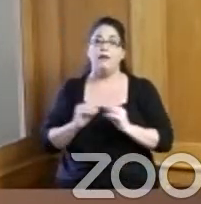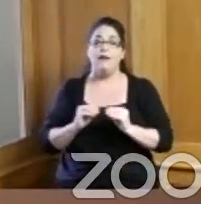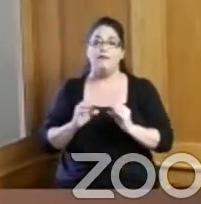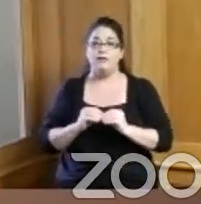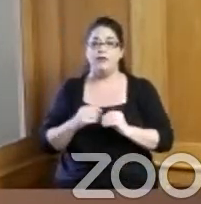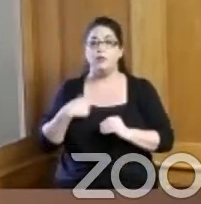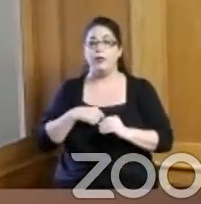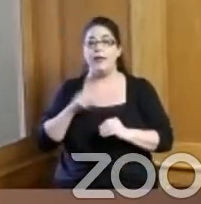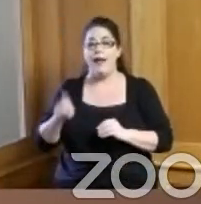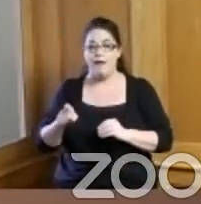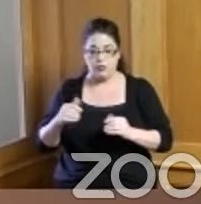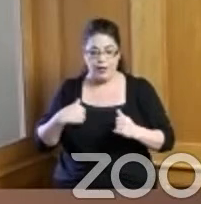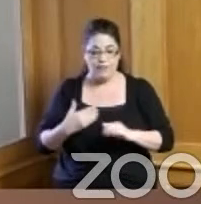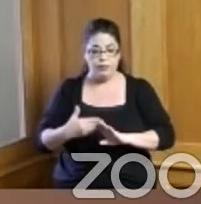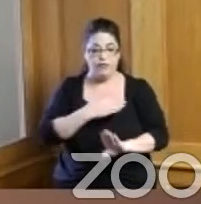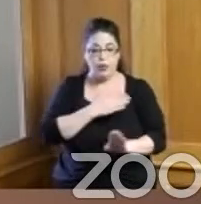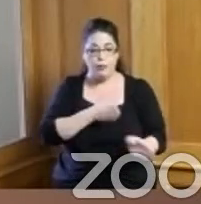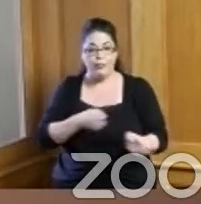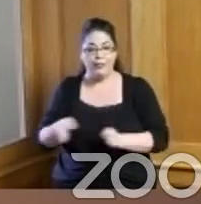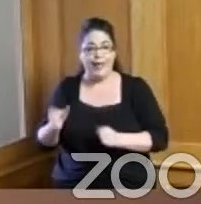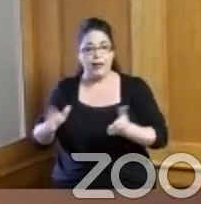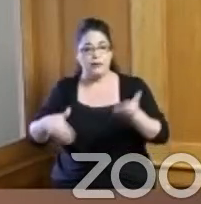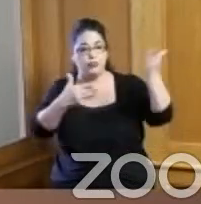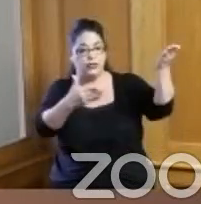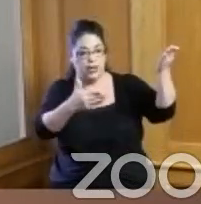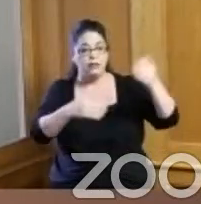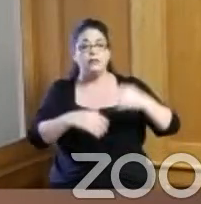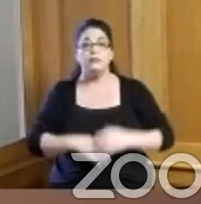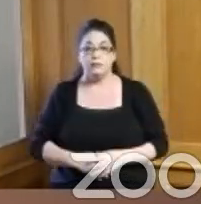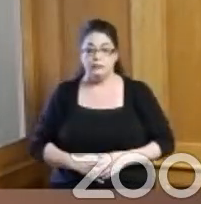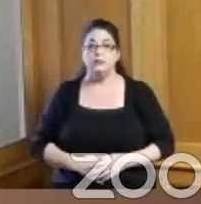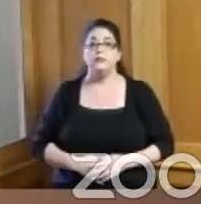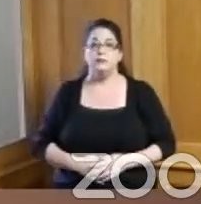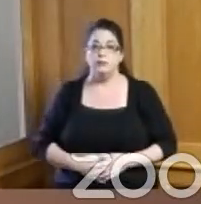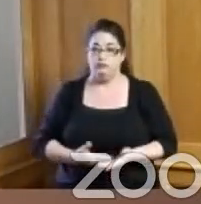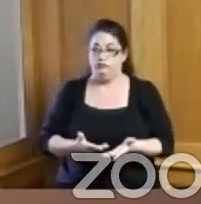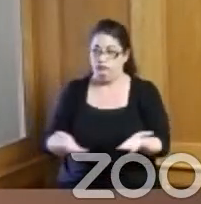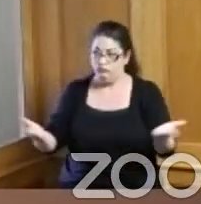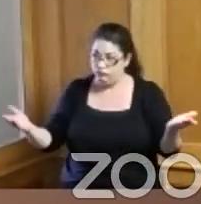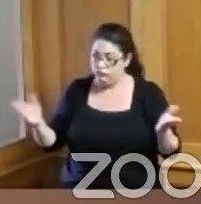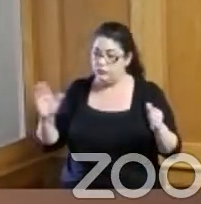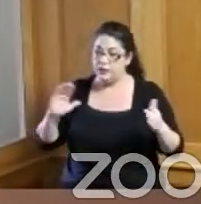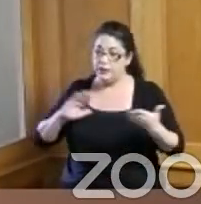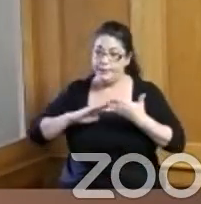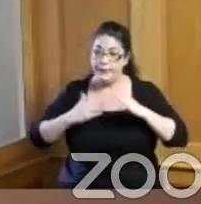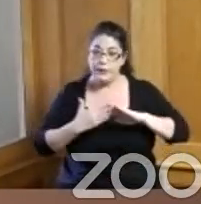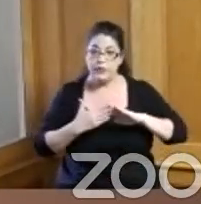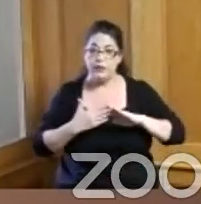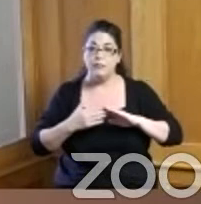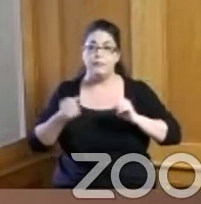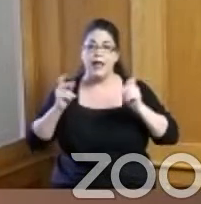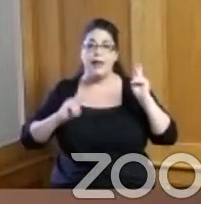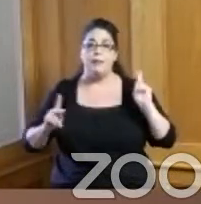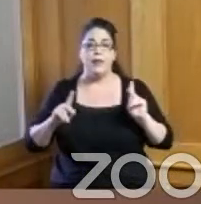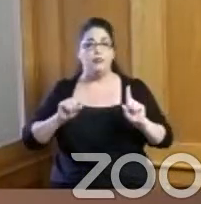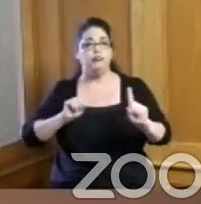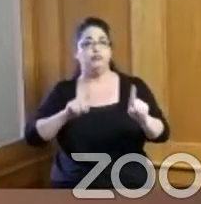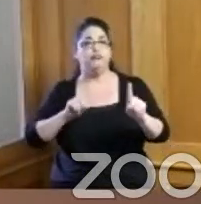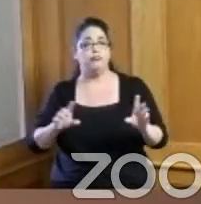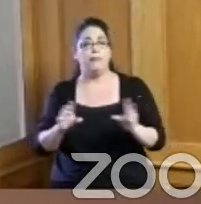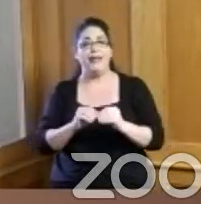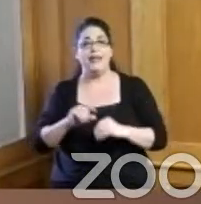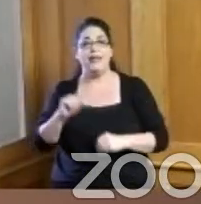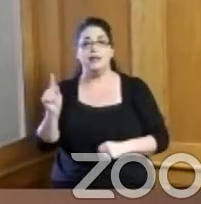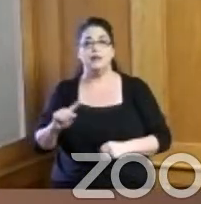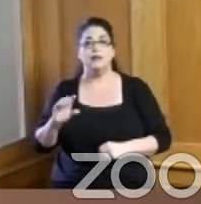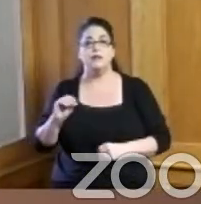that we have before the plan is presented officially. There were numerous residents attended that Zoom meeting. There were about